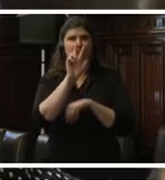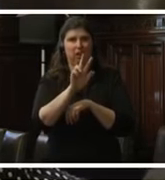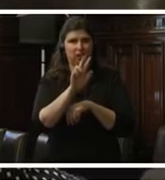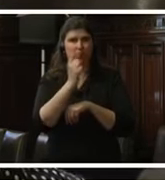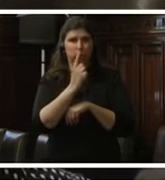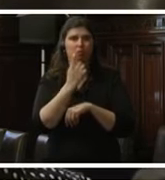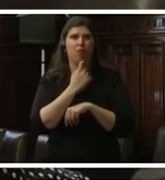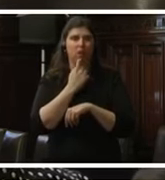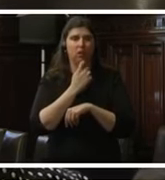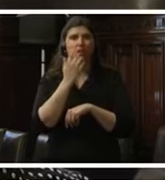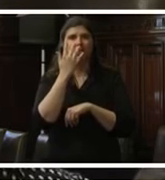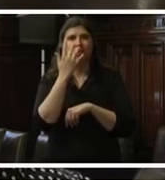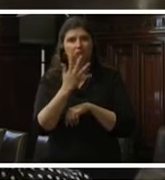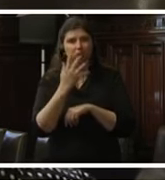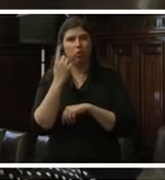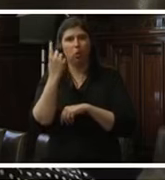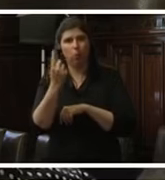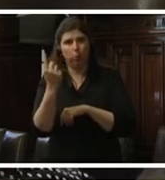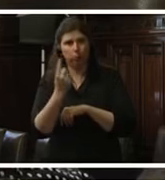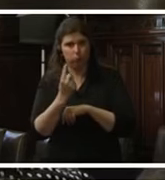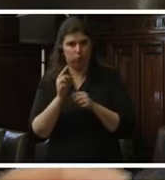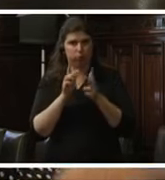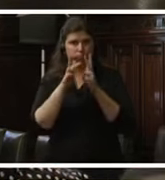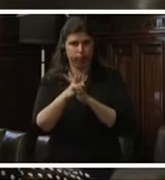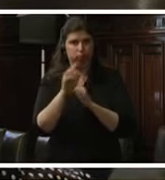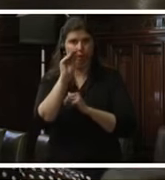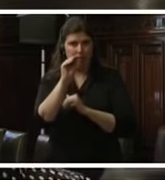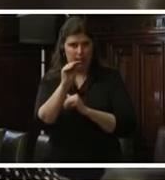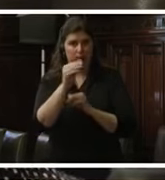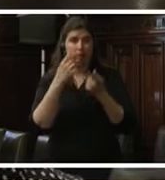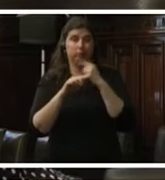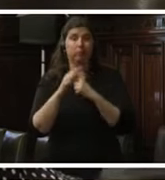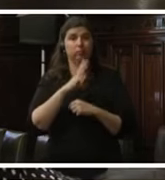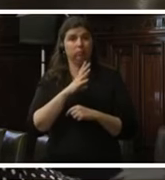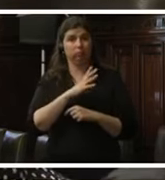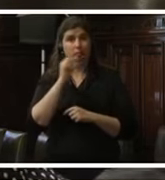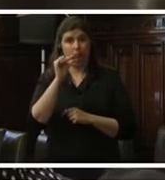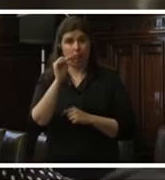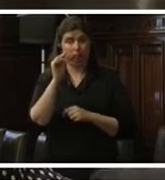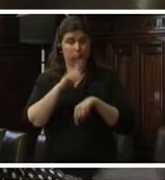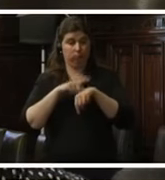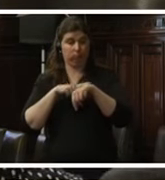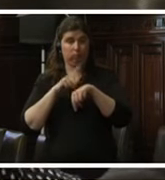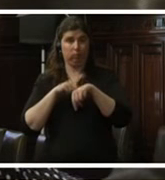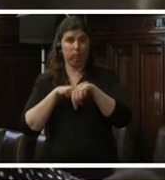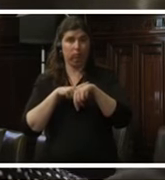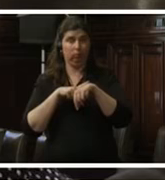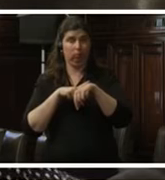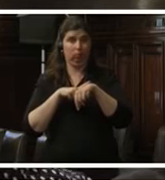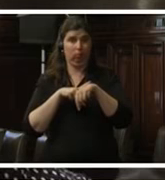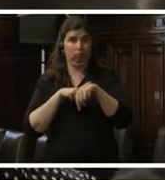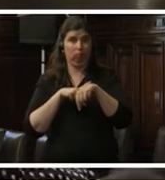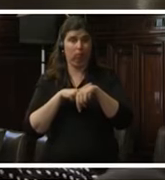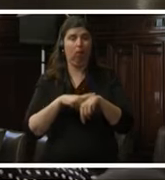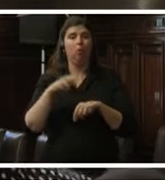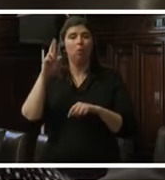said, since we are short of time a little bit, but you will have your full time, let us start